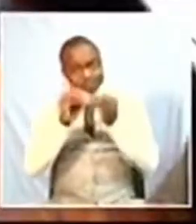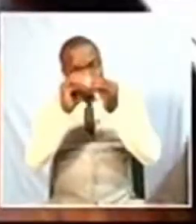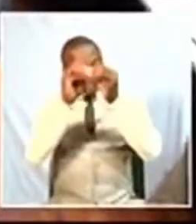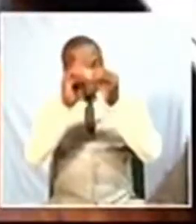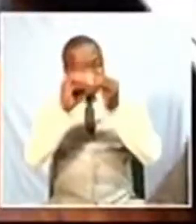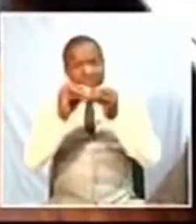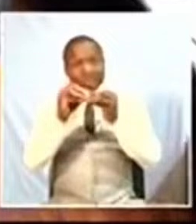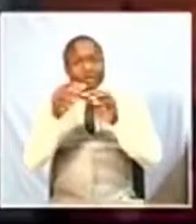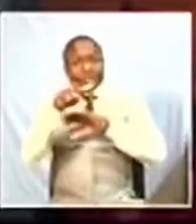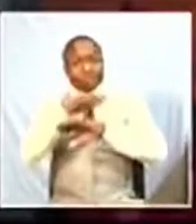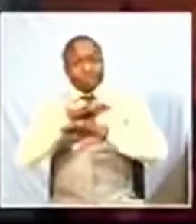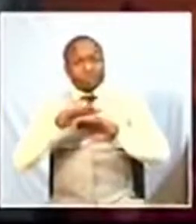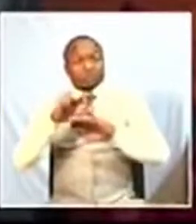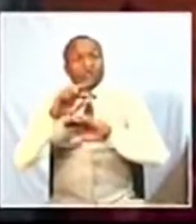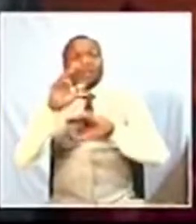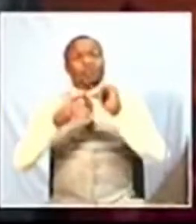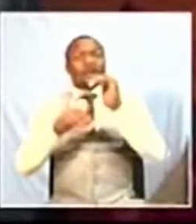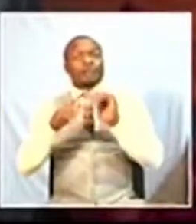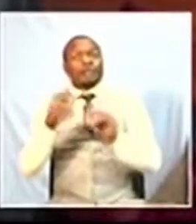than 13 million.